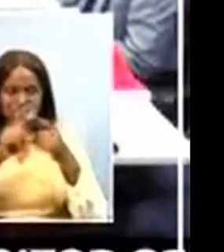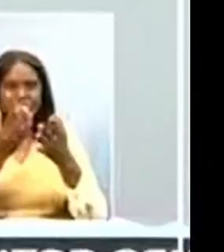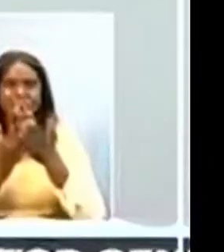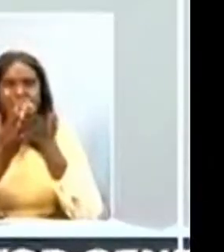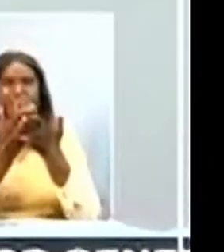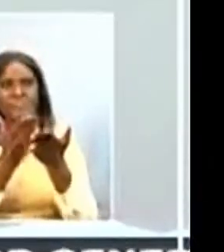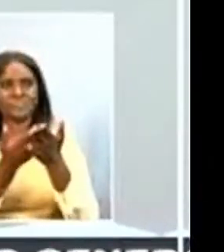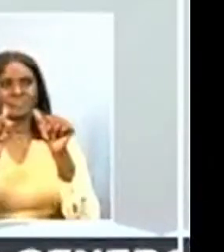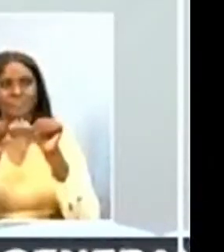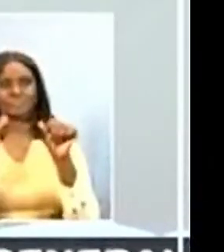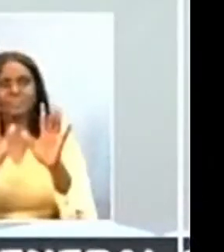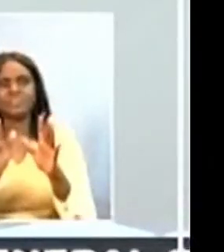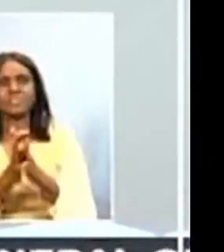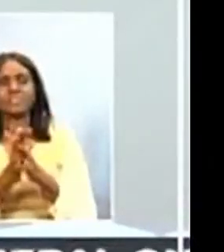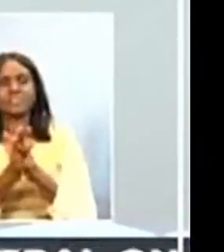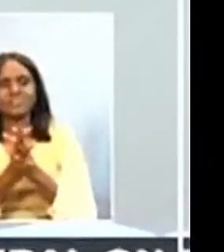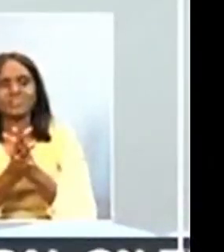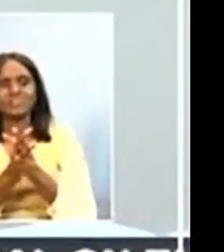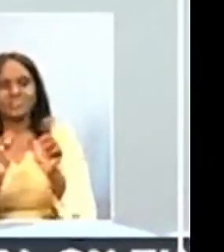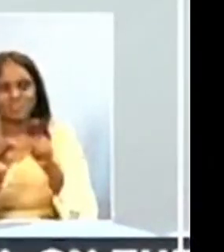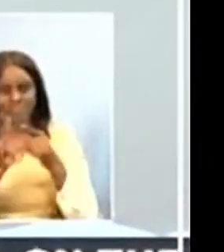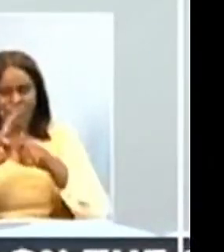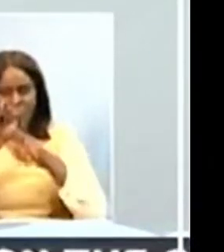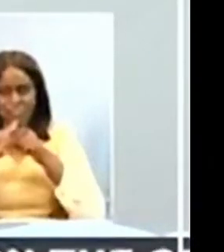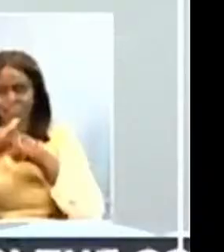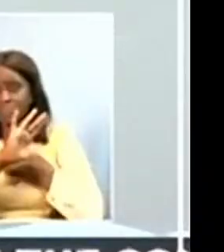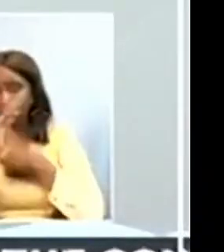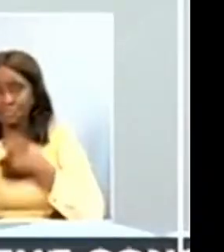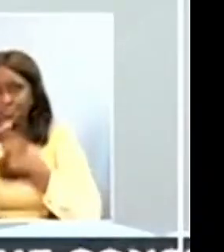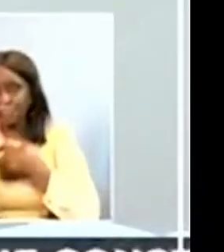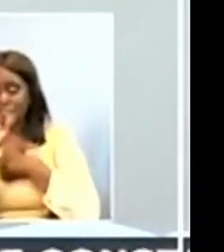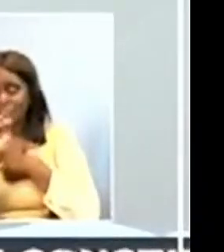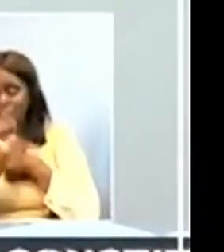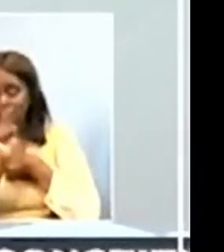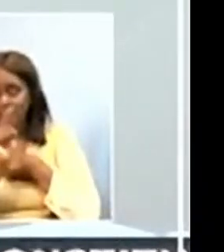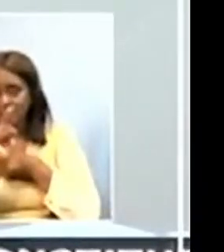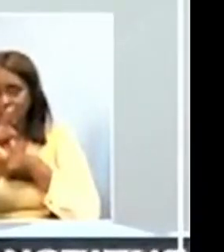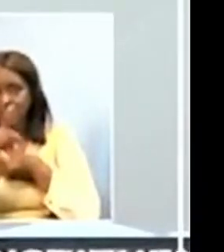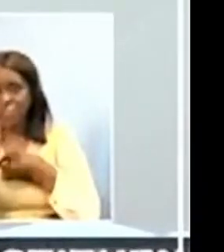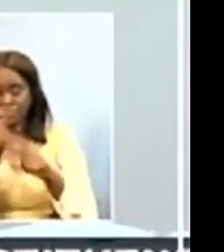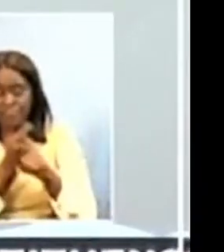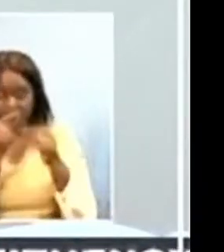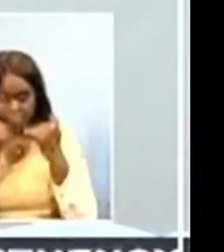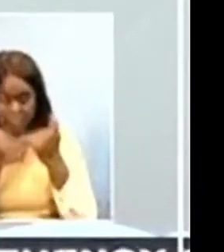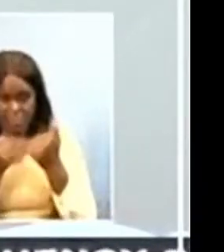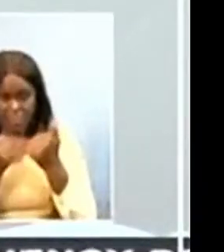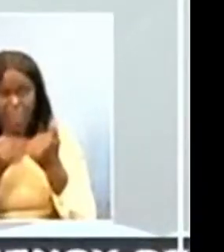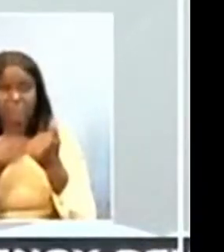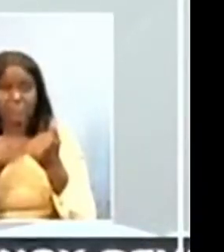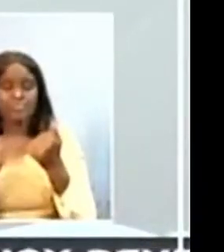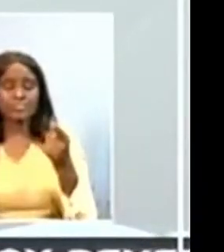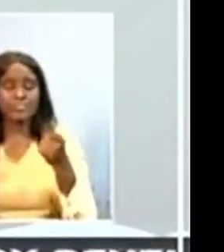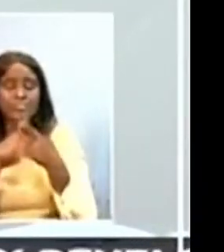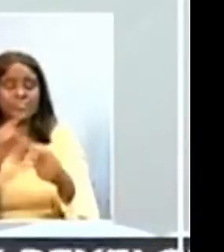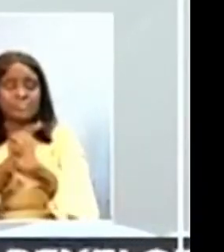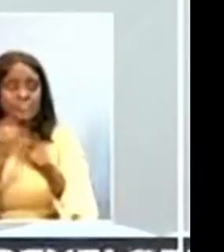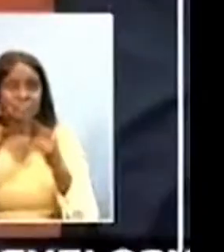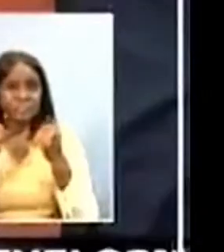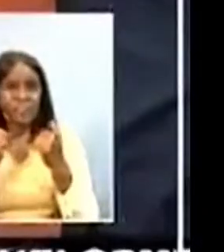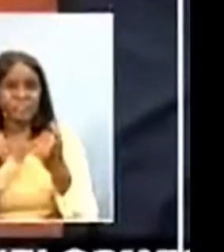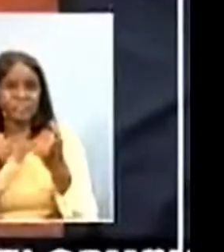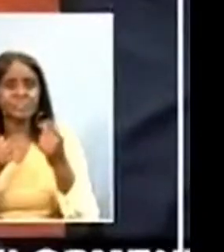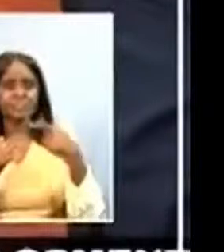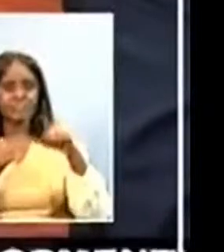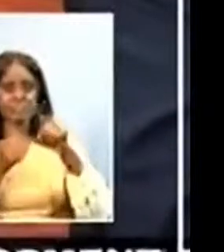submit to the auditors. Even today, as you go back, Council Secretary, from now today, just go